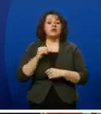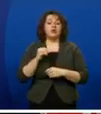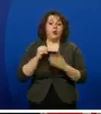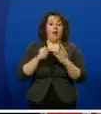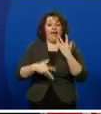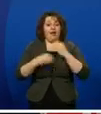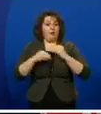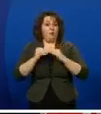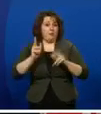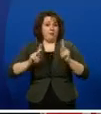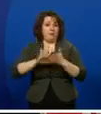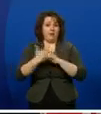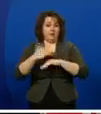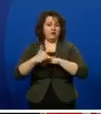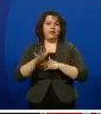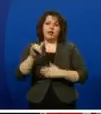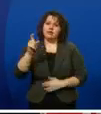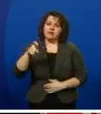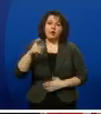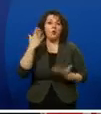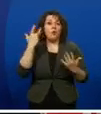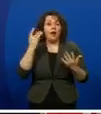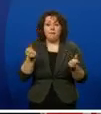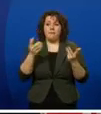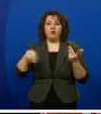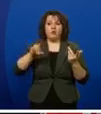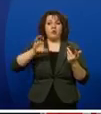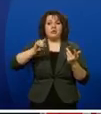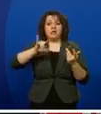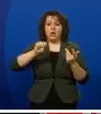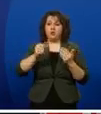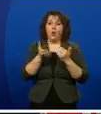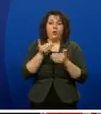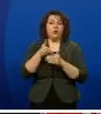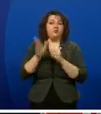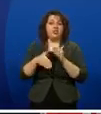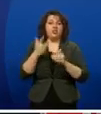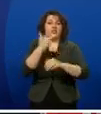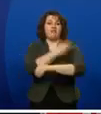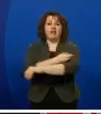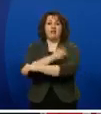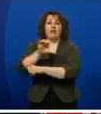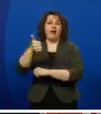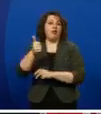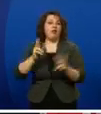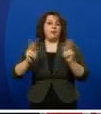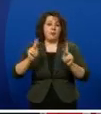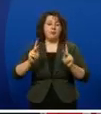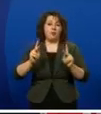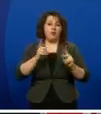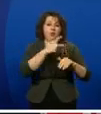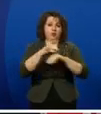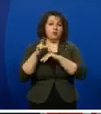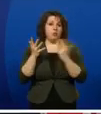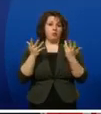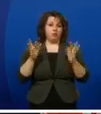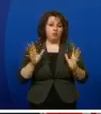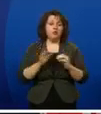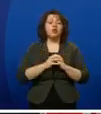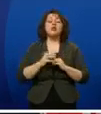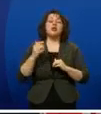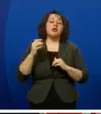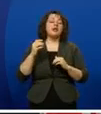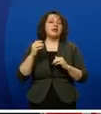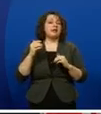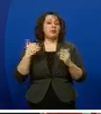also necessary because a number of the counties were nearly done vaccinating other eligible groups in their area. And as I've said before, we need to